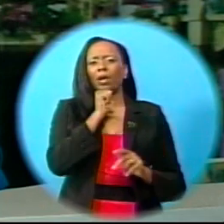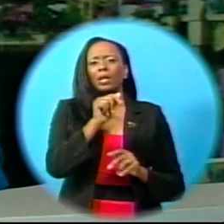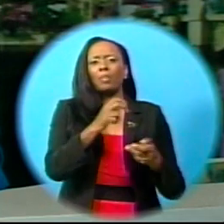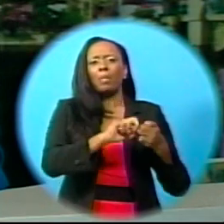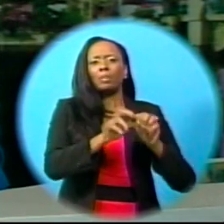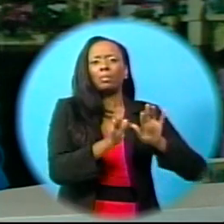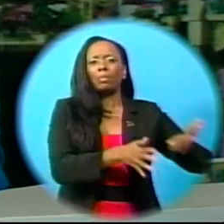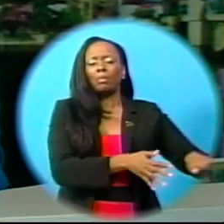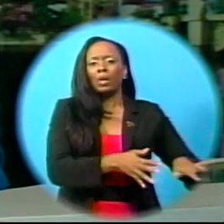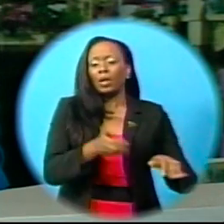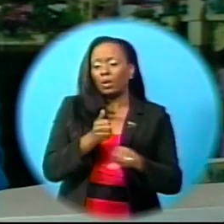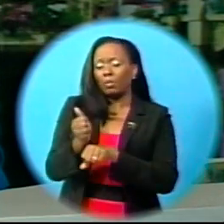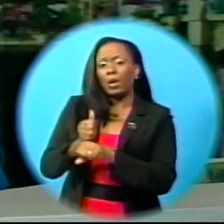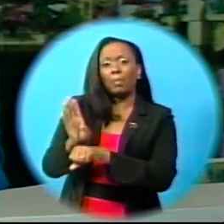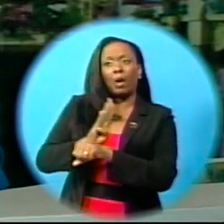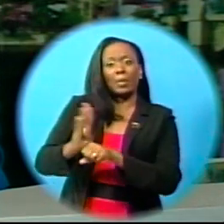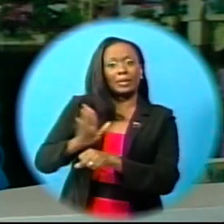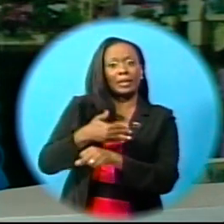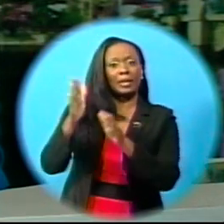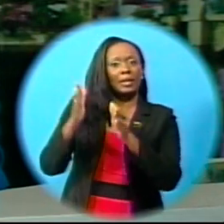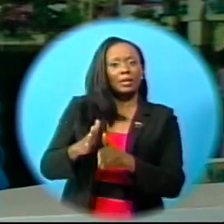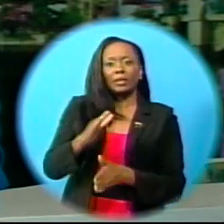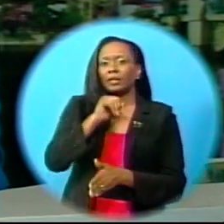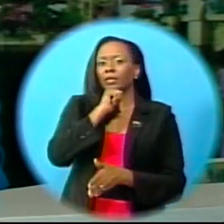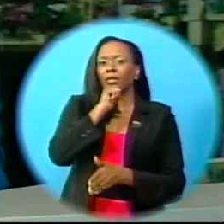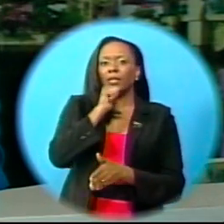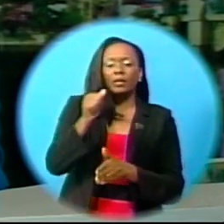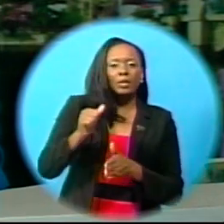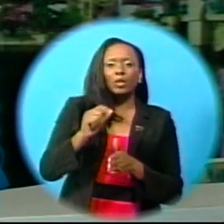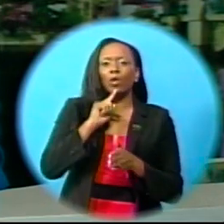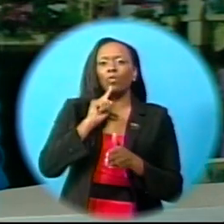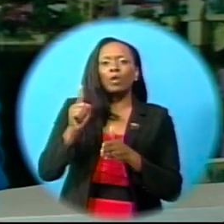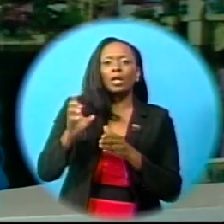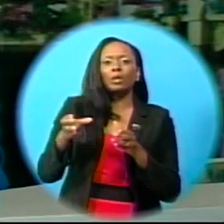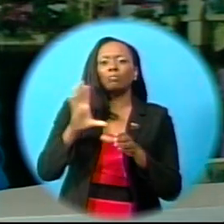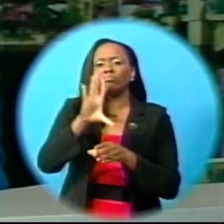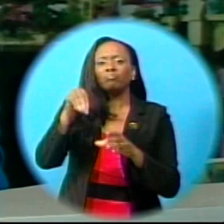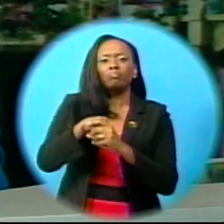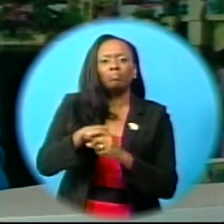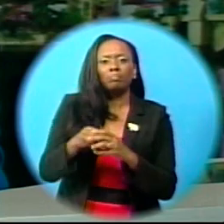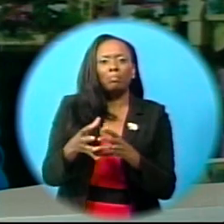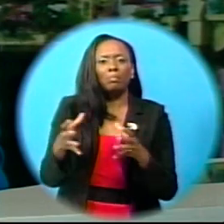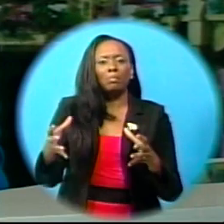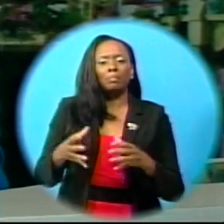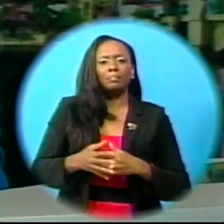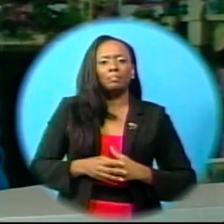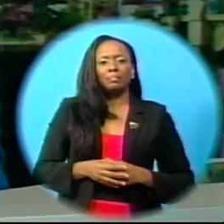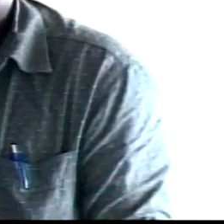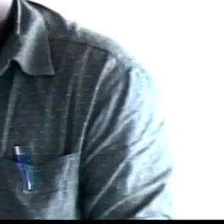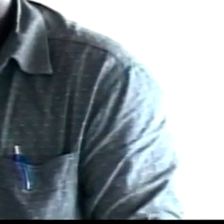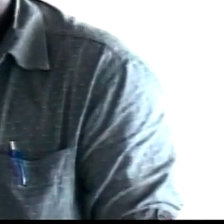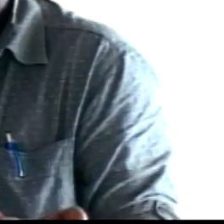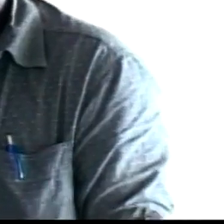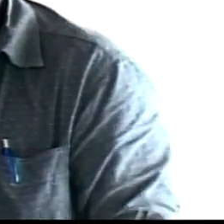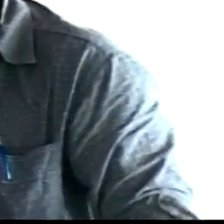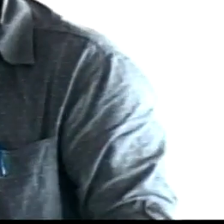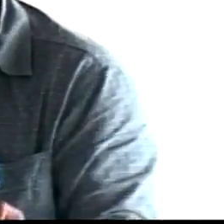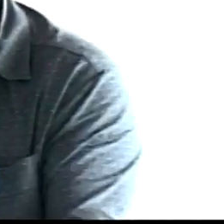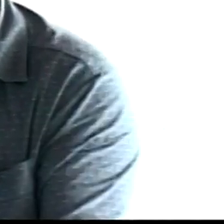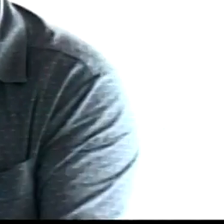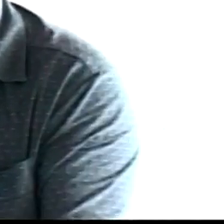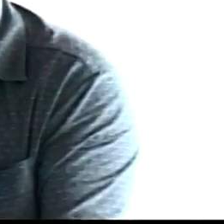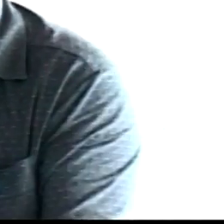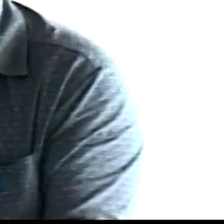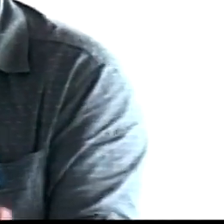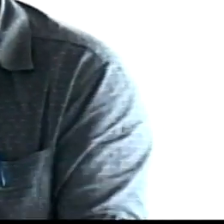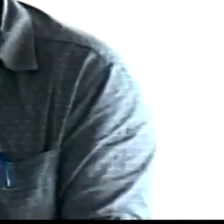Instead, he blames Barbadian singers for failing to put their stamp on the music. They're concerned about putting out good